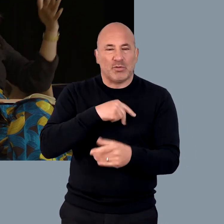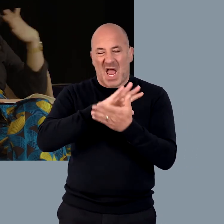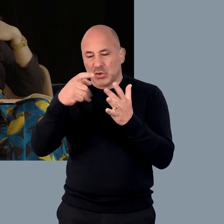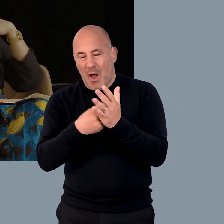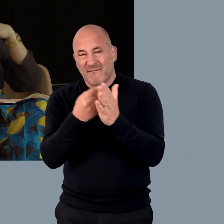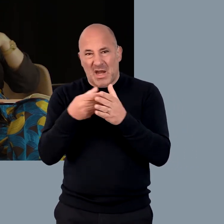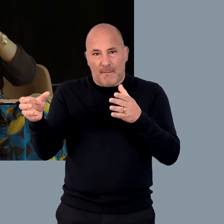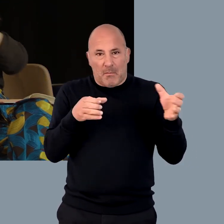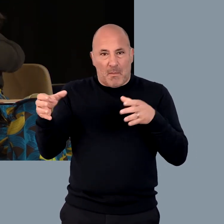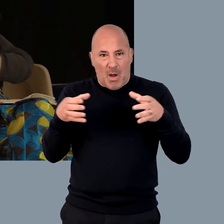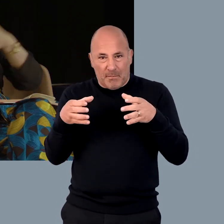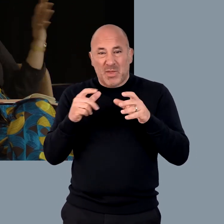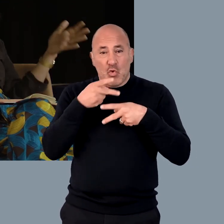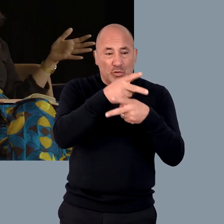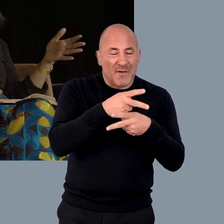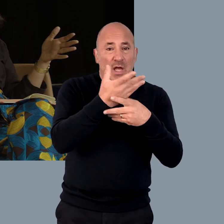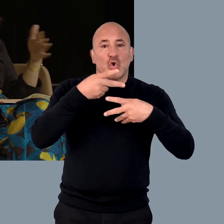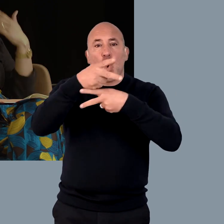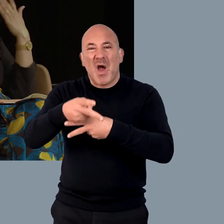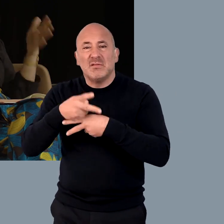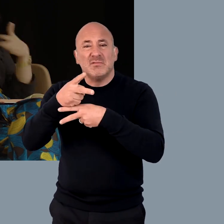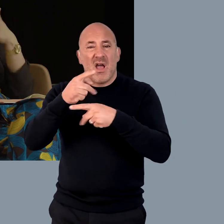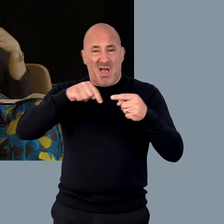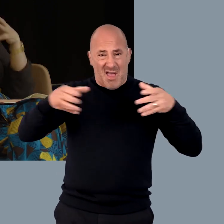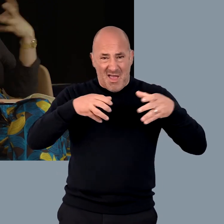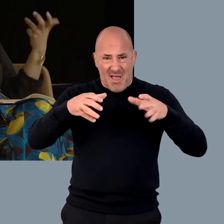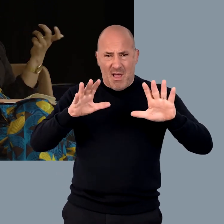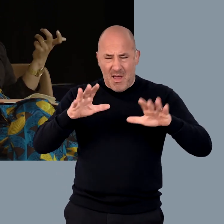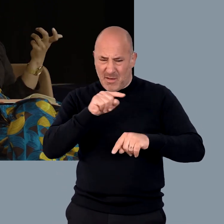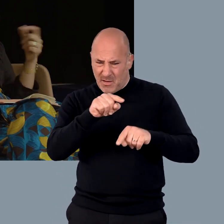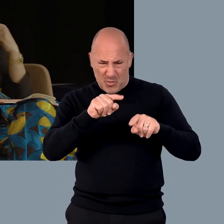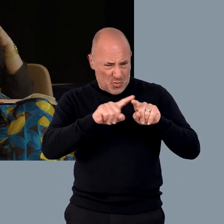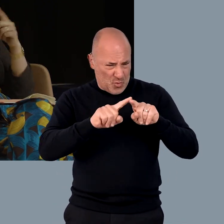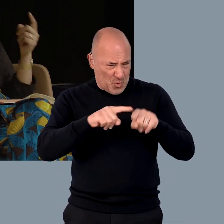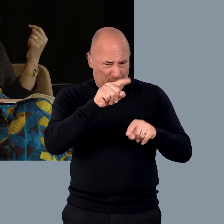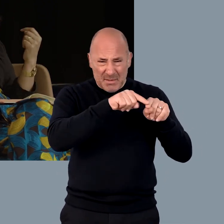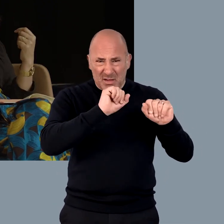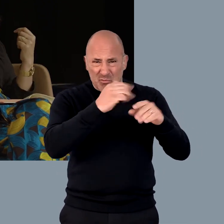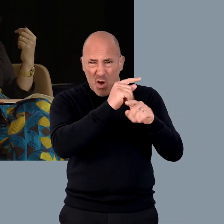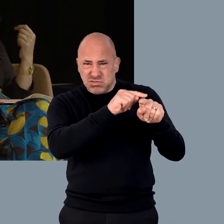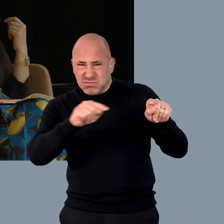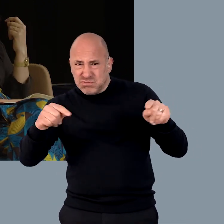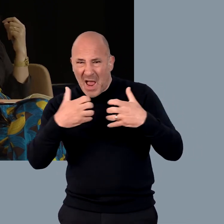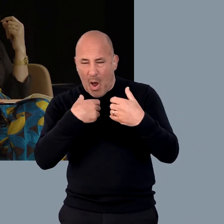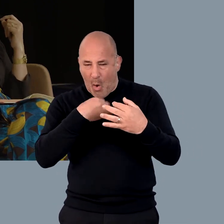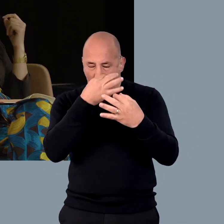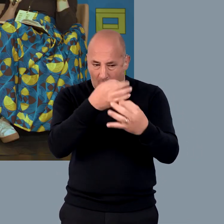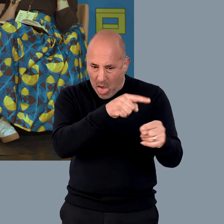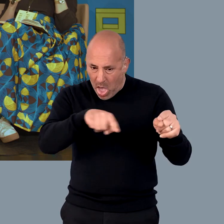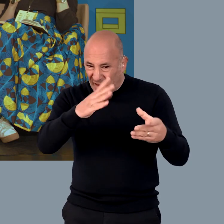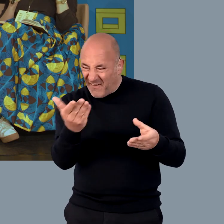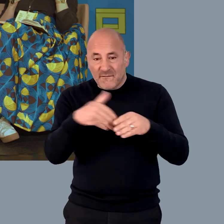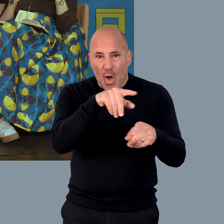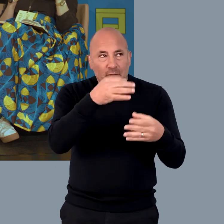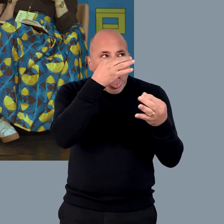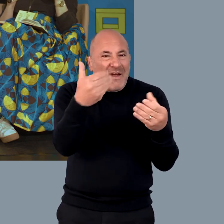HR, finance, all the way to conservators and curators. And then how do you kind of appeal to all of those different people, but kind of